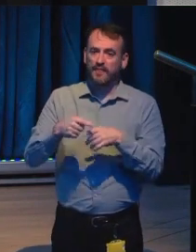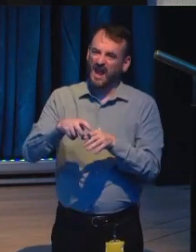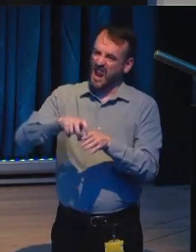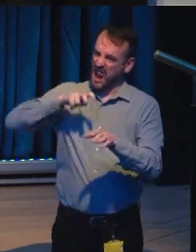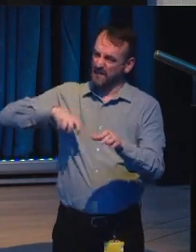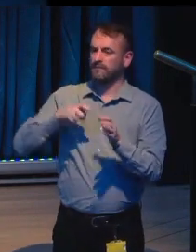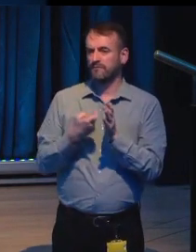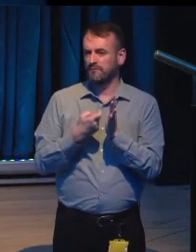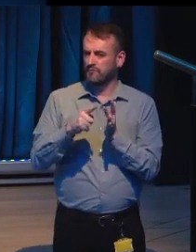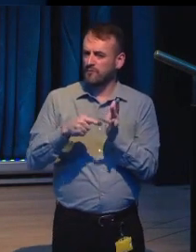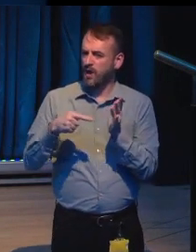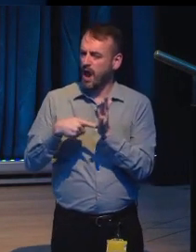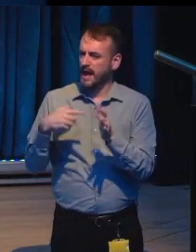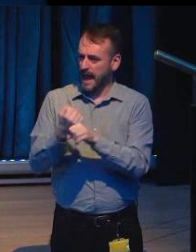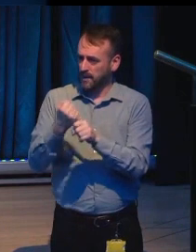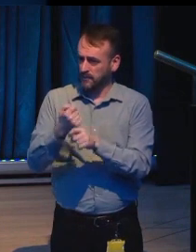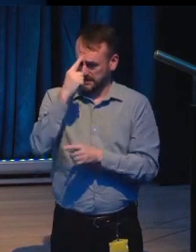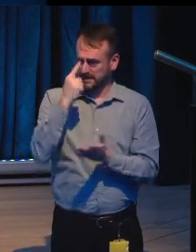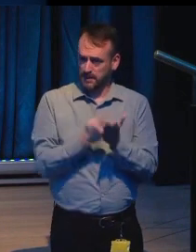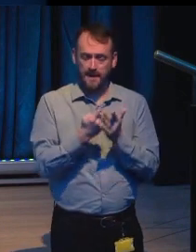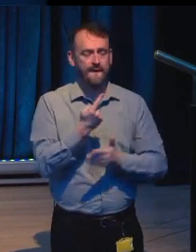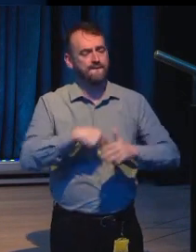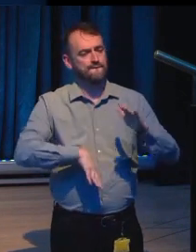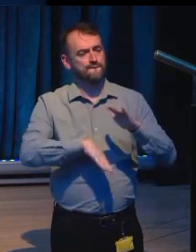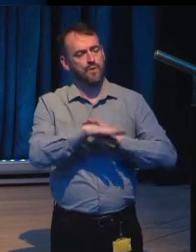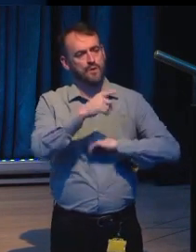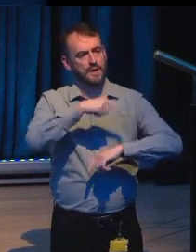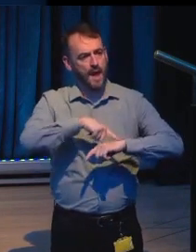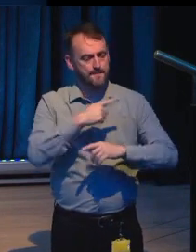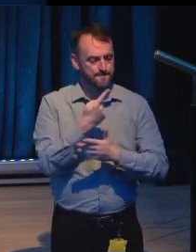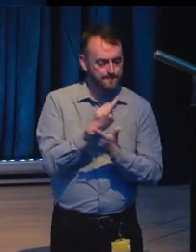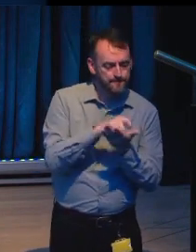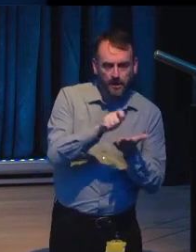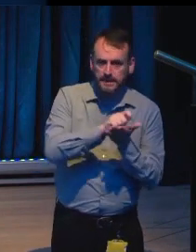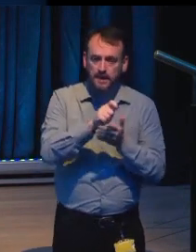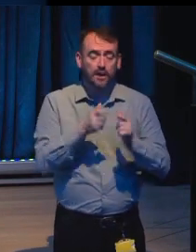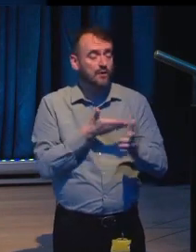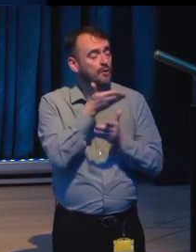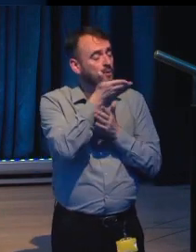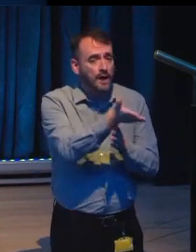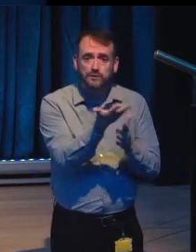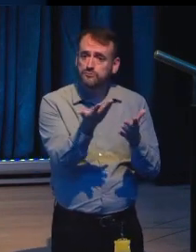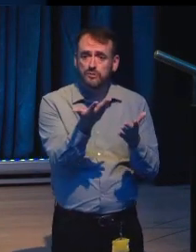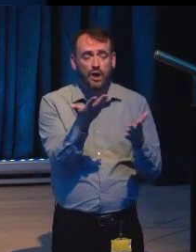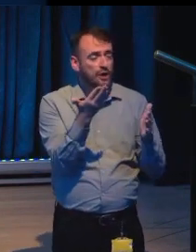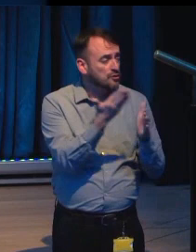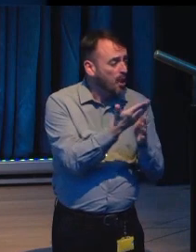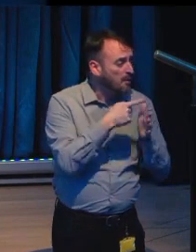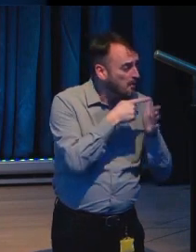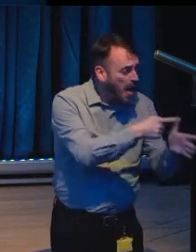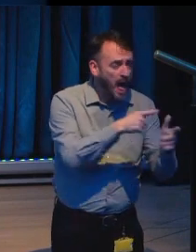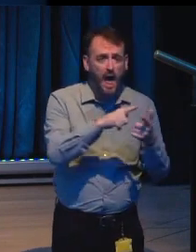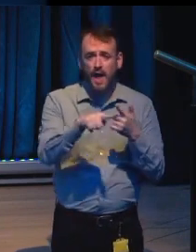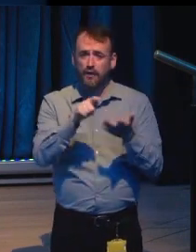narrative design full-time. So I began applying for jobs, going through writing tests and interviews and all the other fun stuff that you have to do to get your first